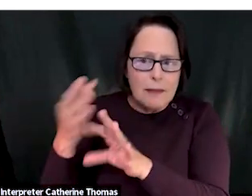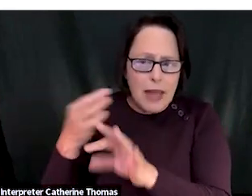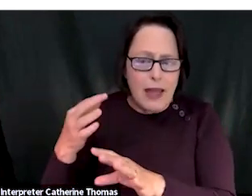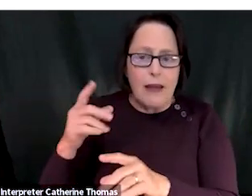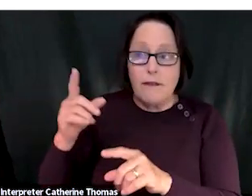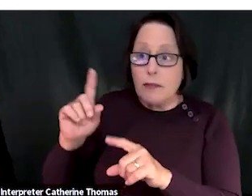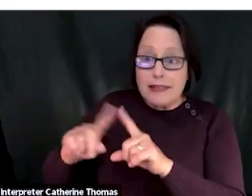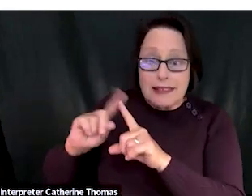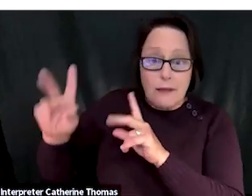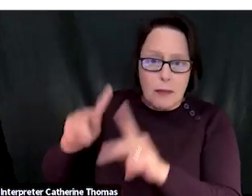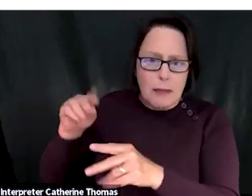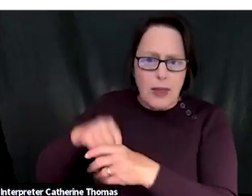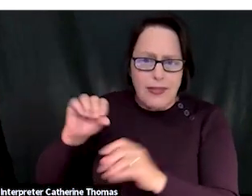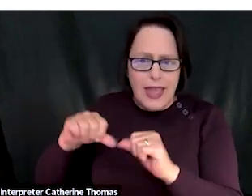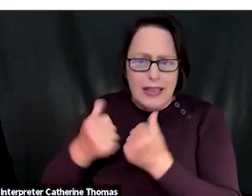our agency.